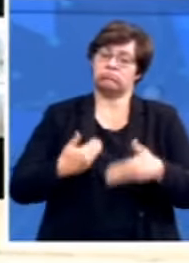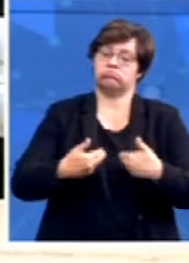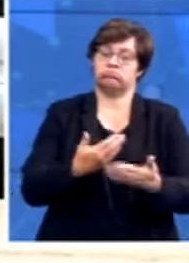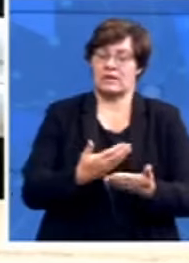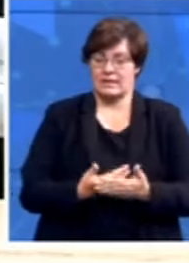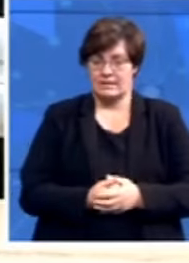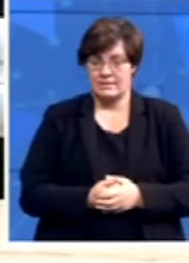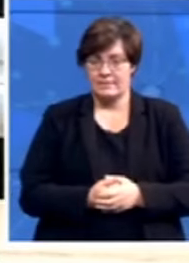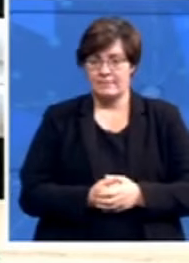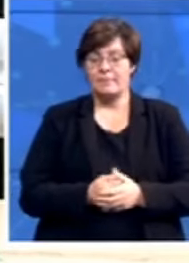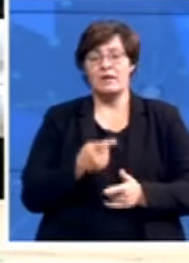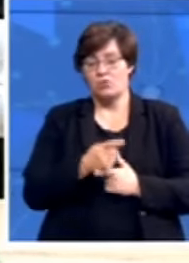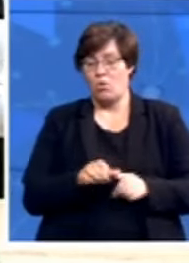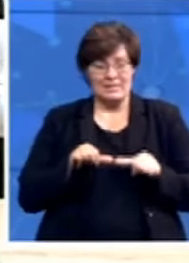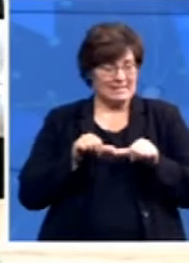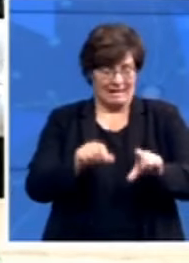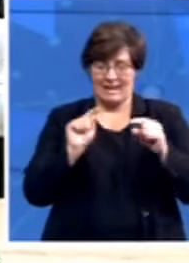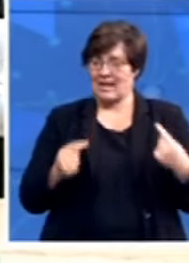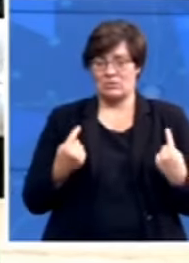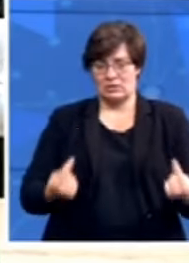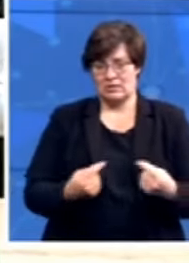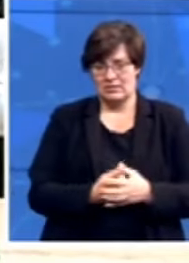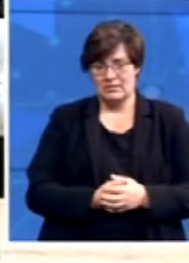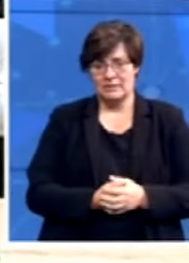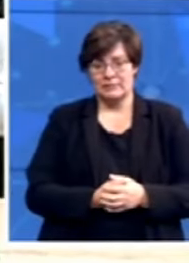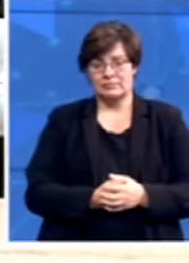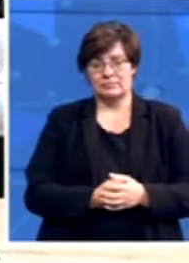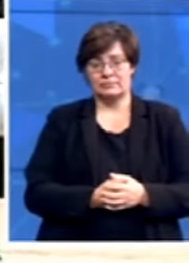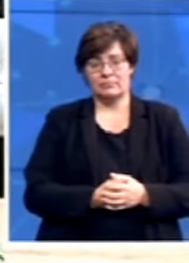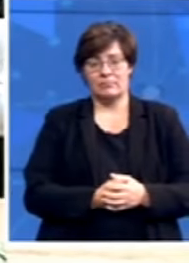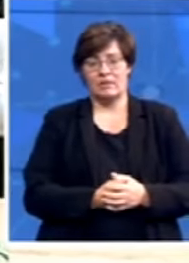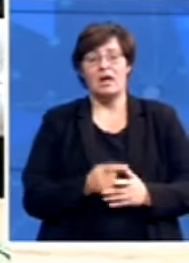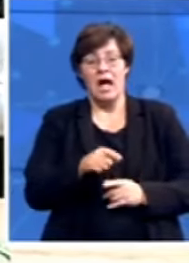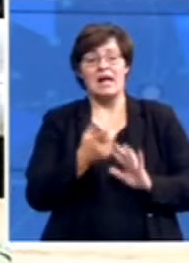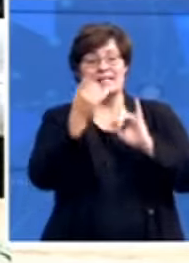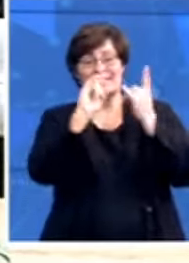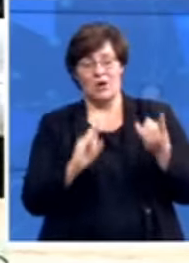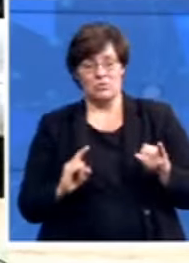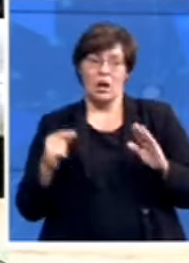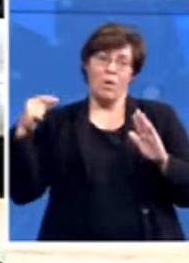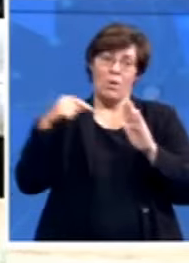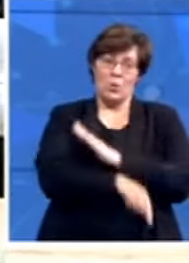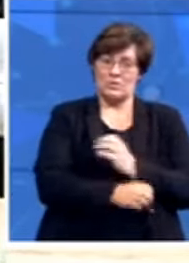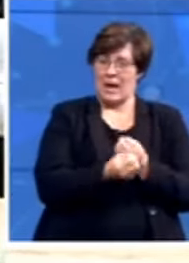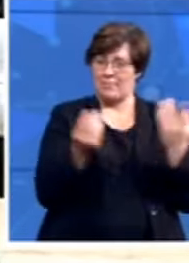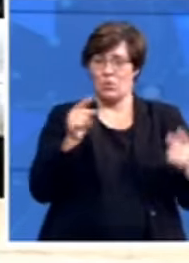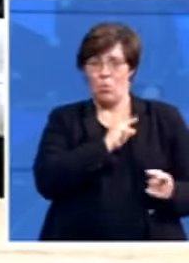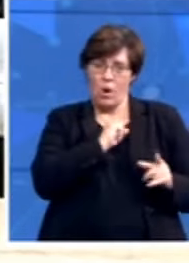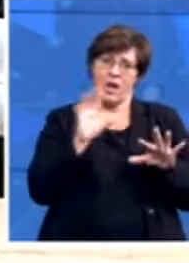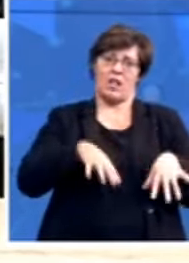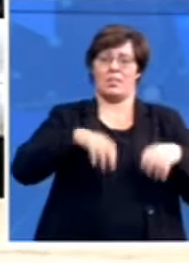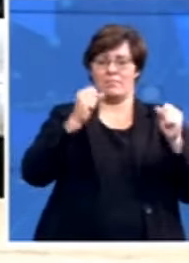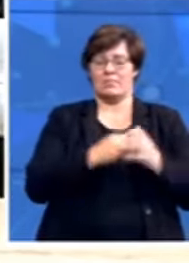situation. How much are we losing as the city, Nelson Mandela Bay, due to this load shedding? Okay, we don't have those projected numbers, but